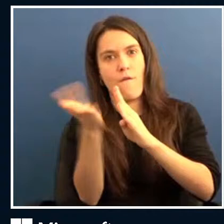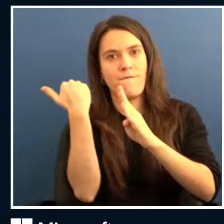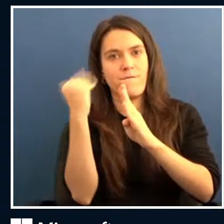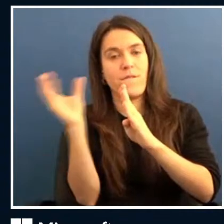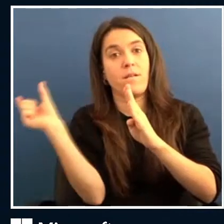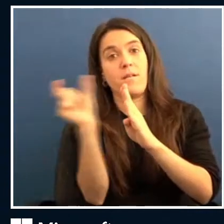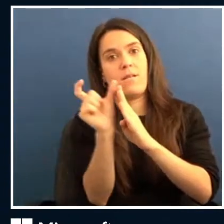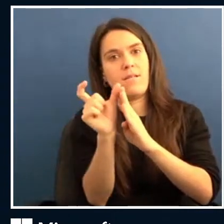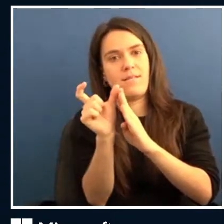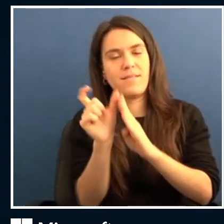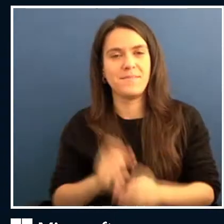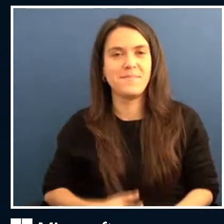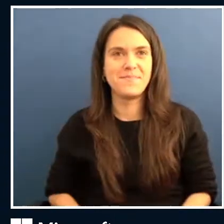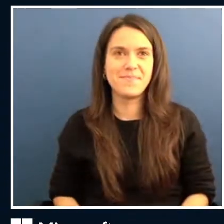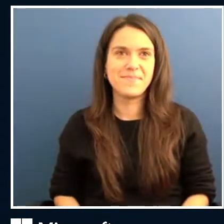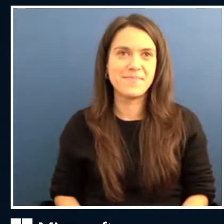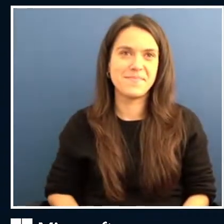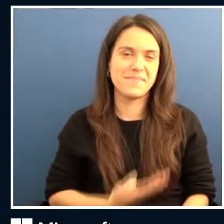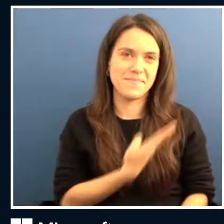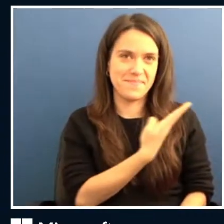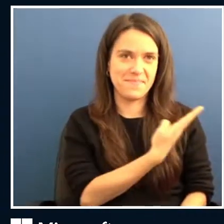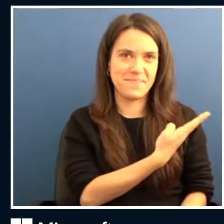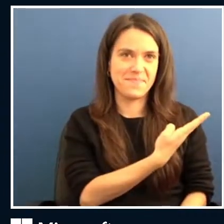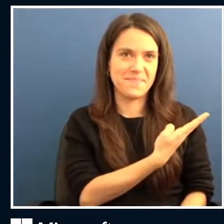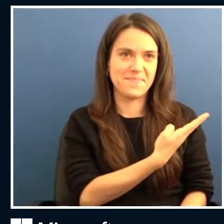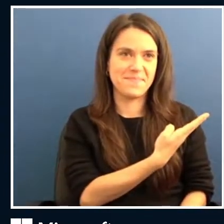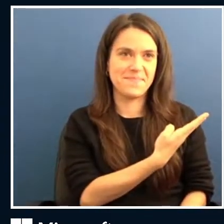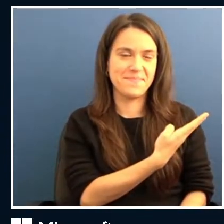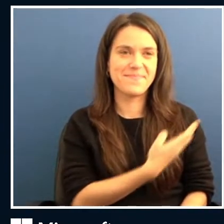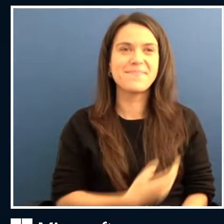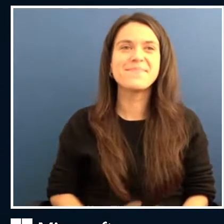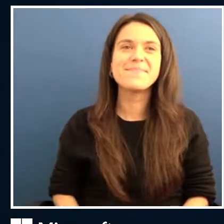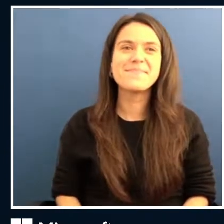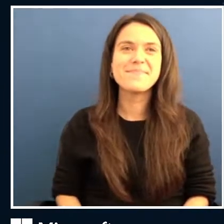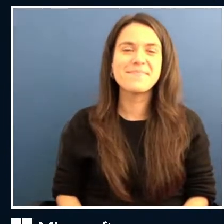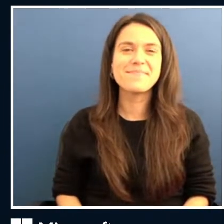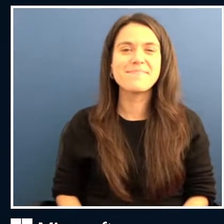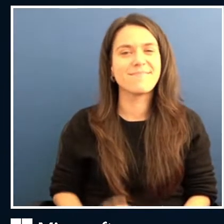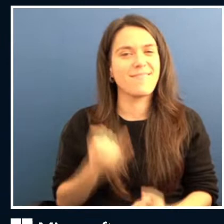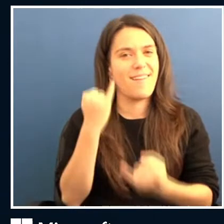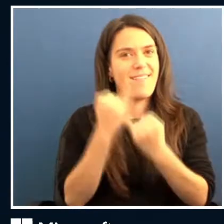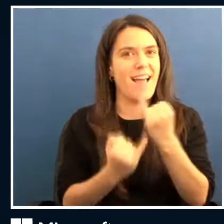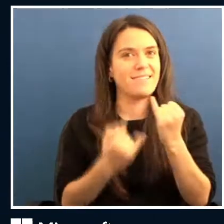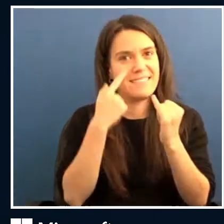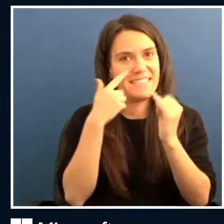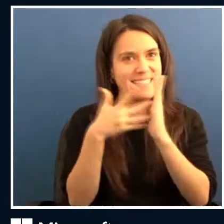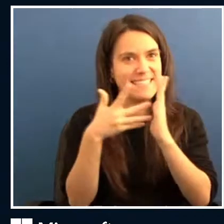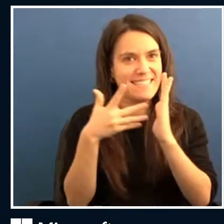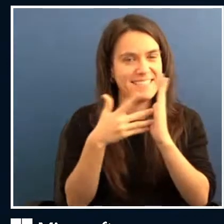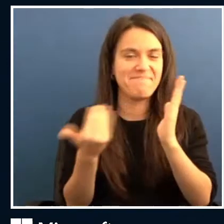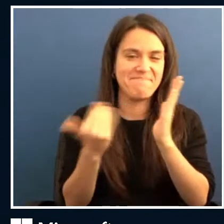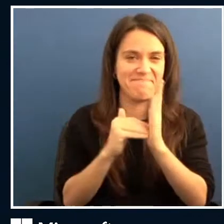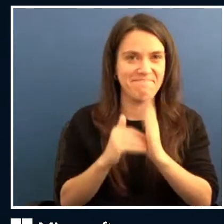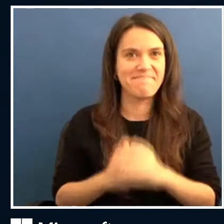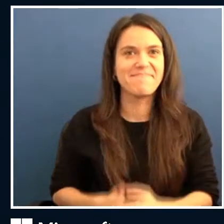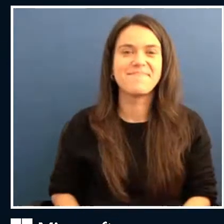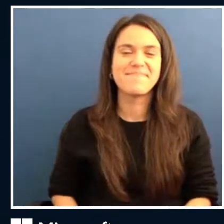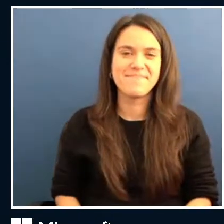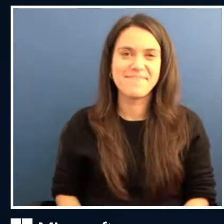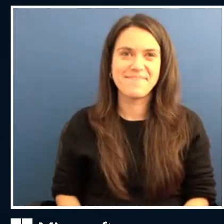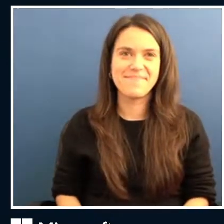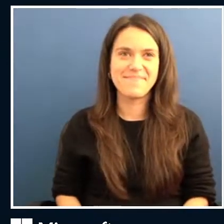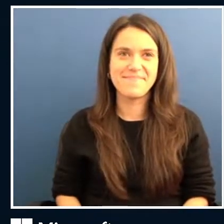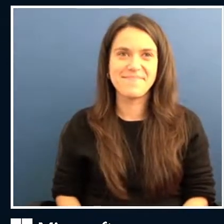This is a black-chinned hummingbird. And finally, we'll test it one more time with an Anna's hummingbird. Copy image